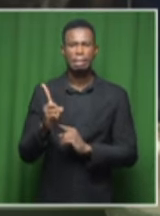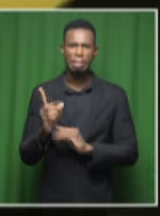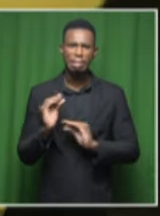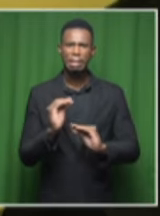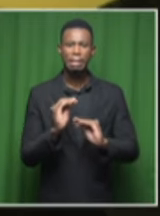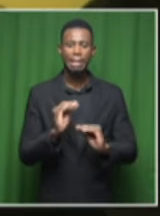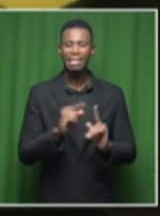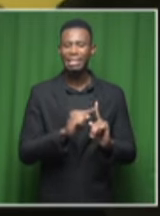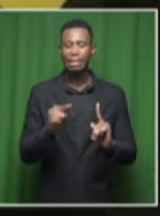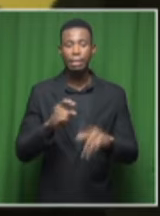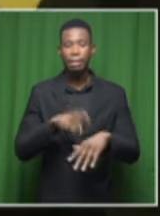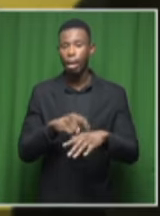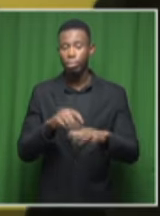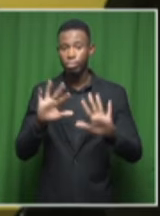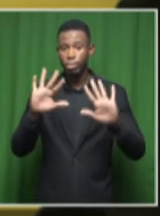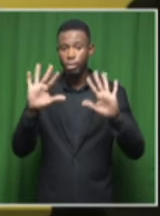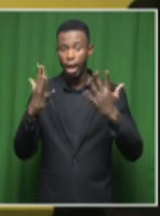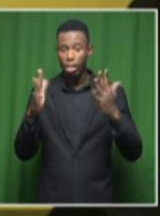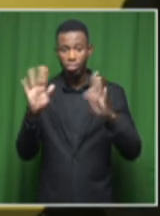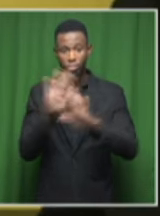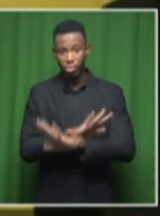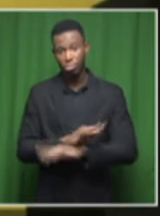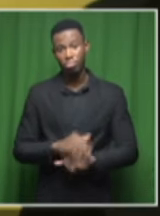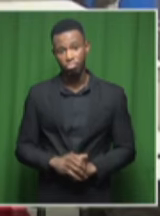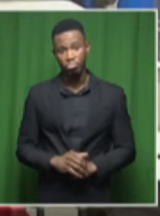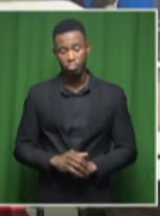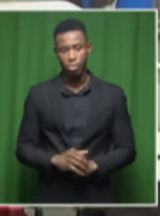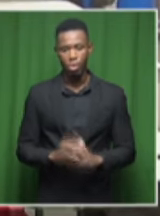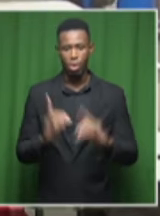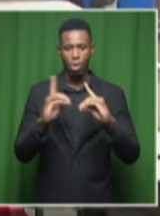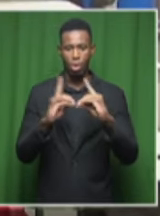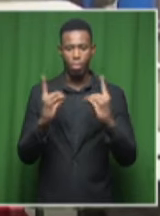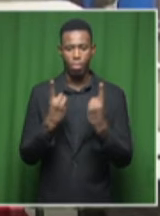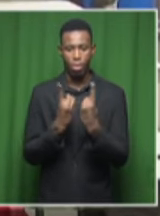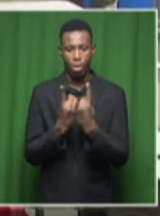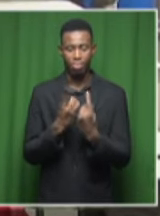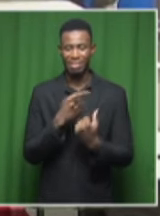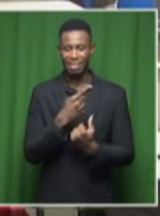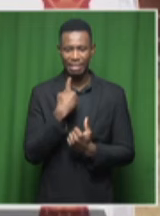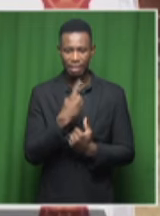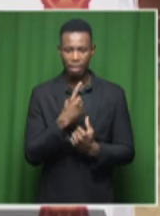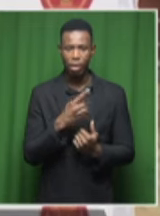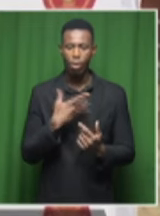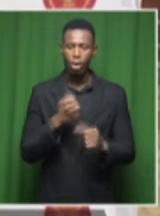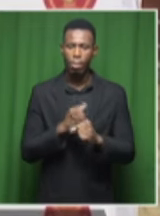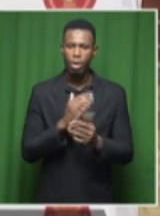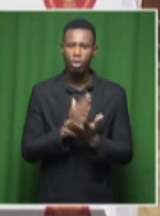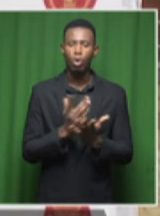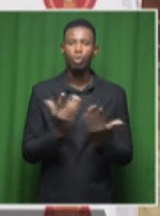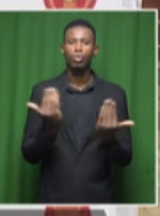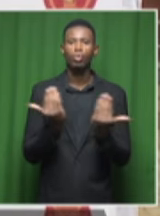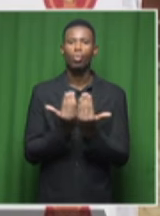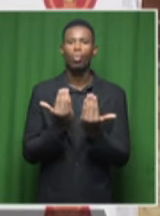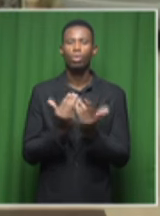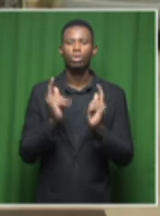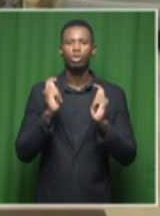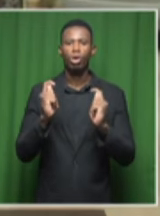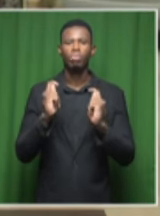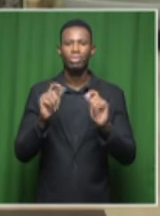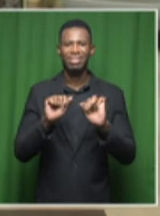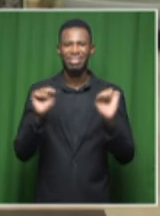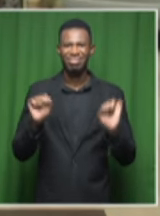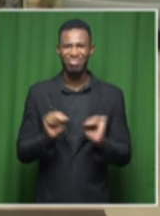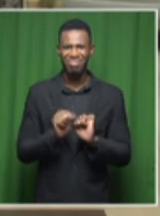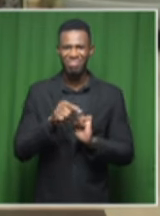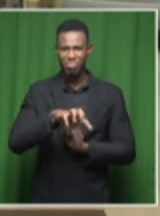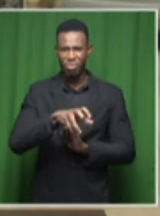at night. Meanwhile, the department says it is working to improve the scholar transport system in the province. Limpopo